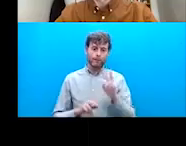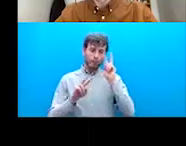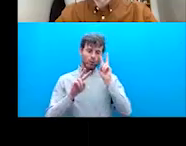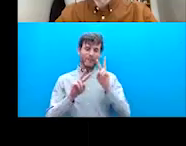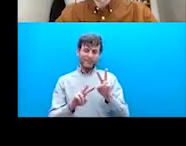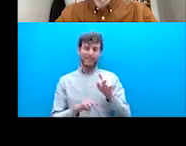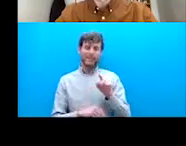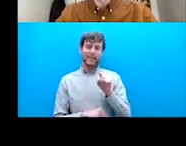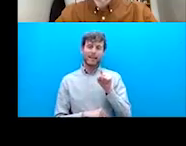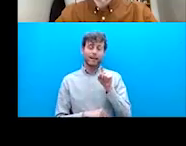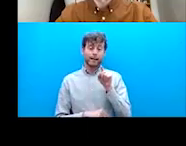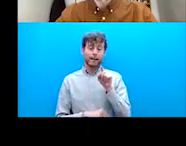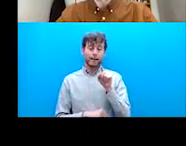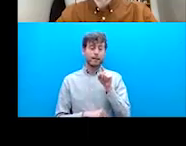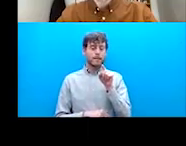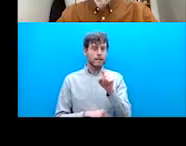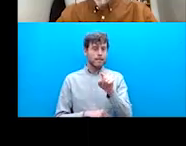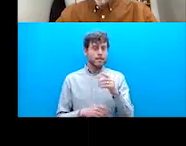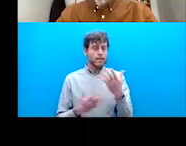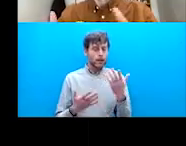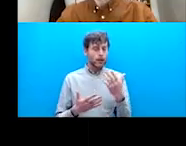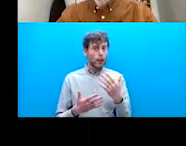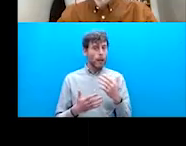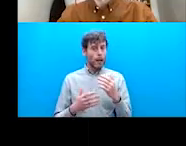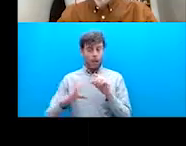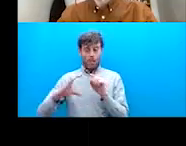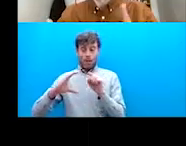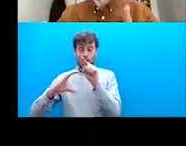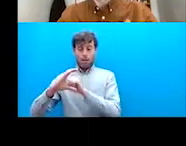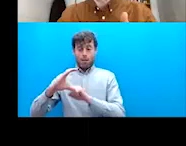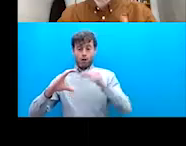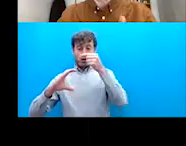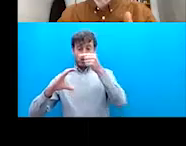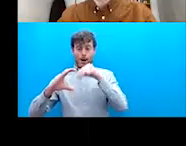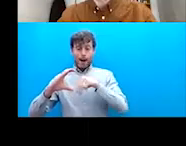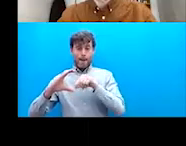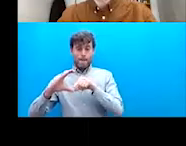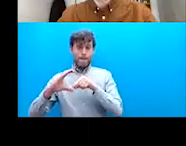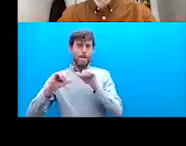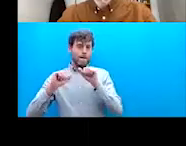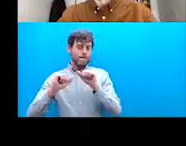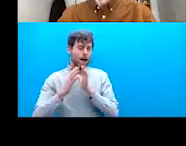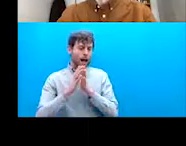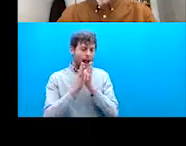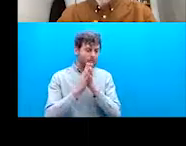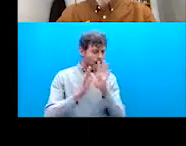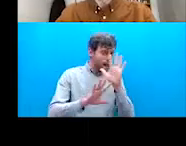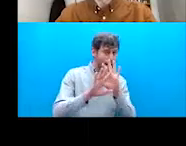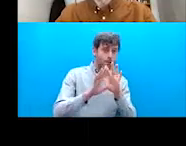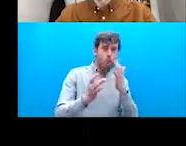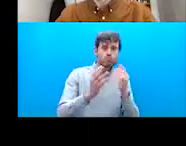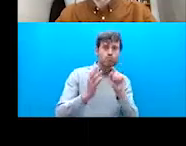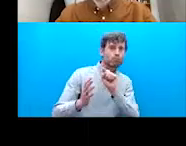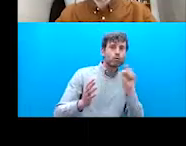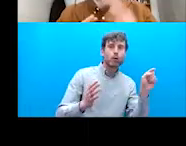not even readily explained by it, but it's the start of a more systematic investigation on what kinds